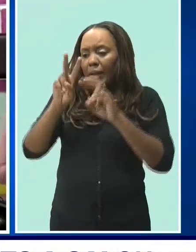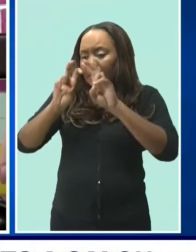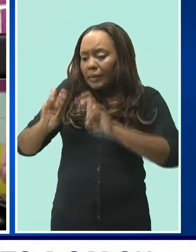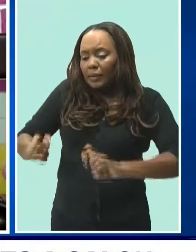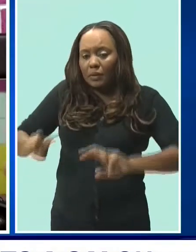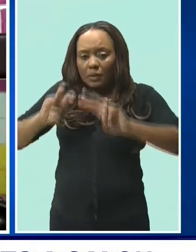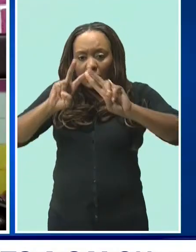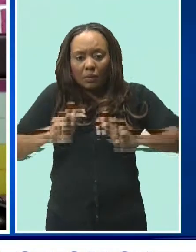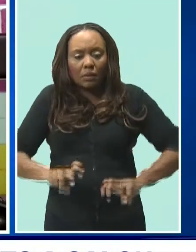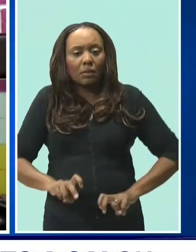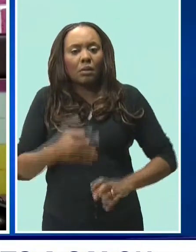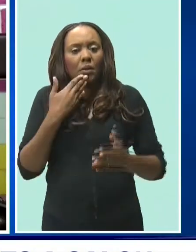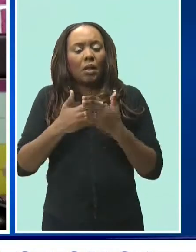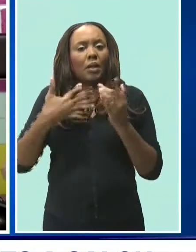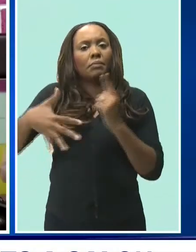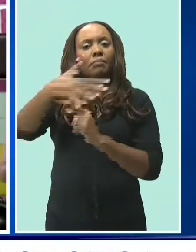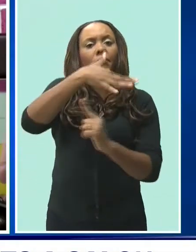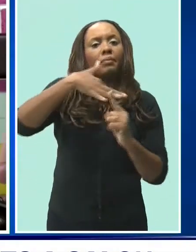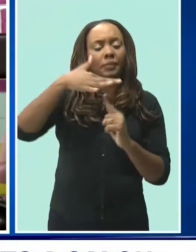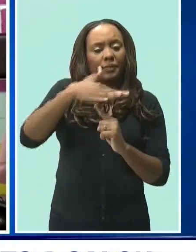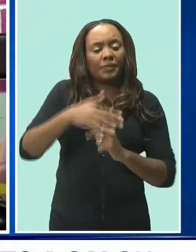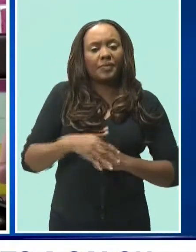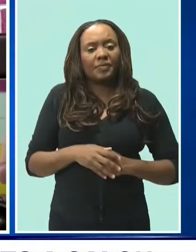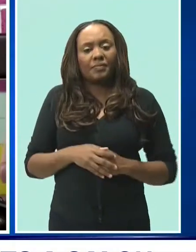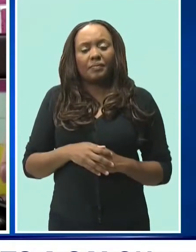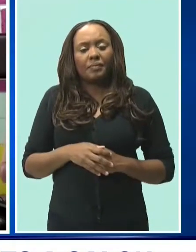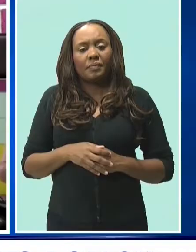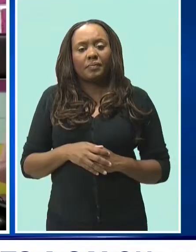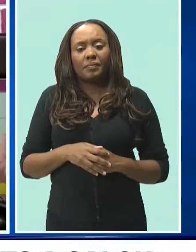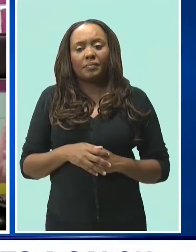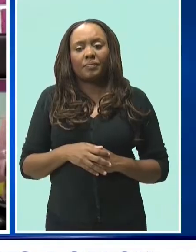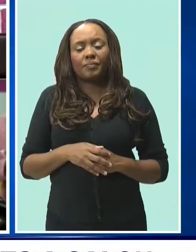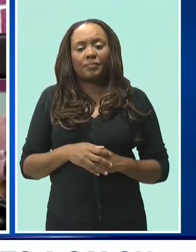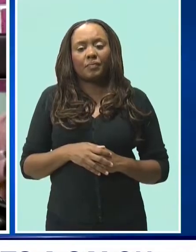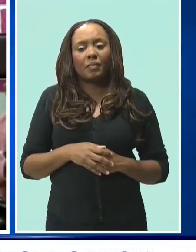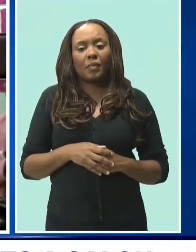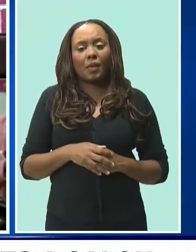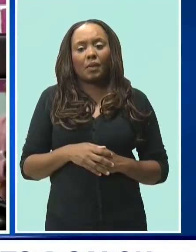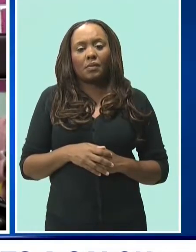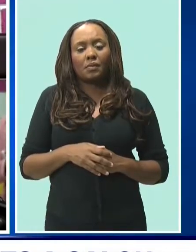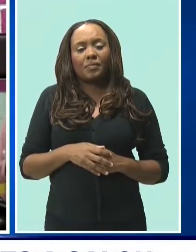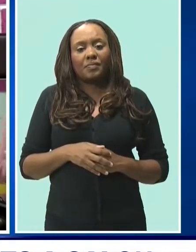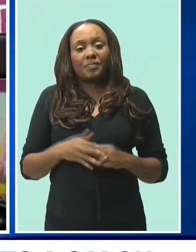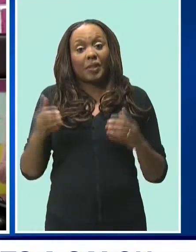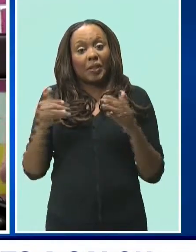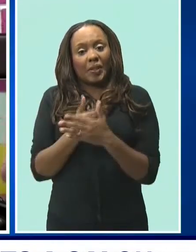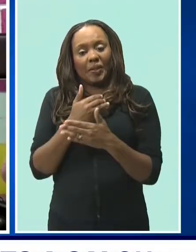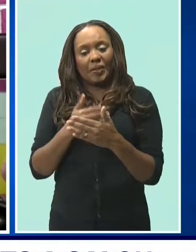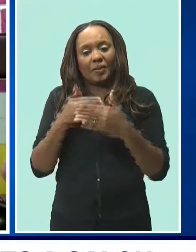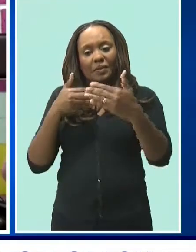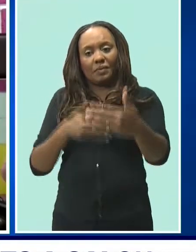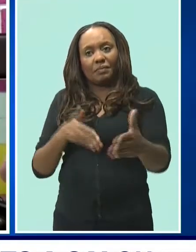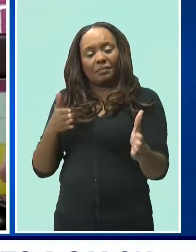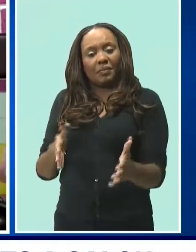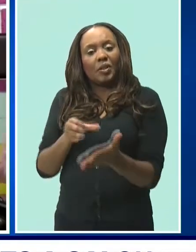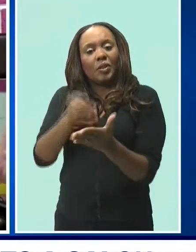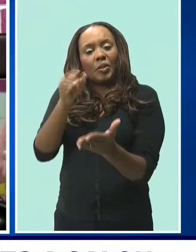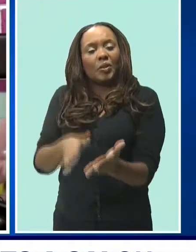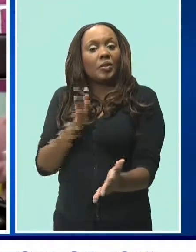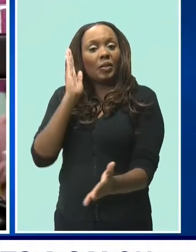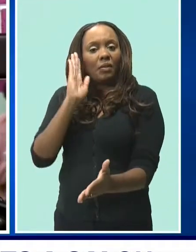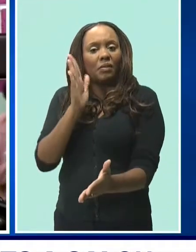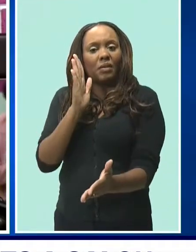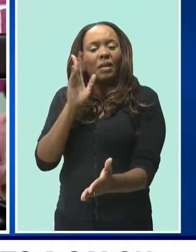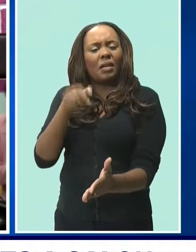an environment which mirrors the workplace. Within this new space, students will be expected to